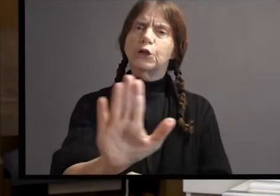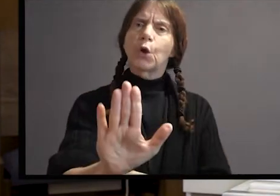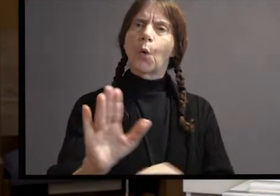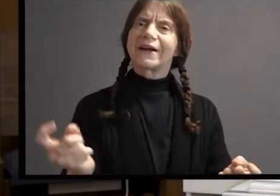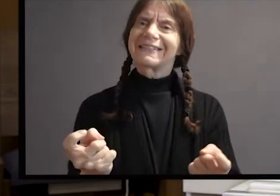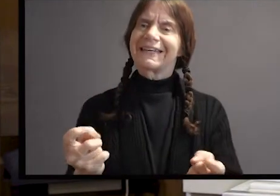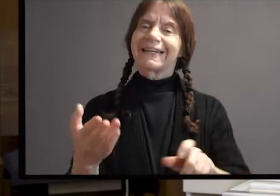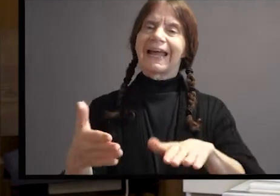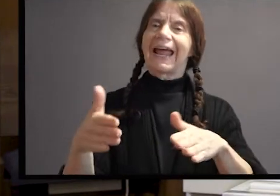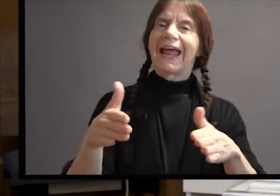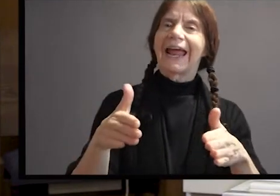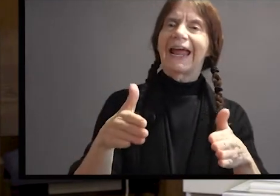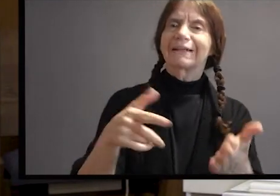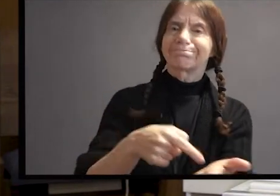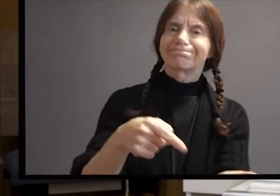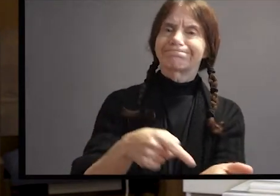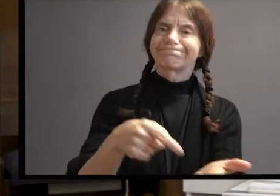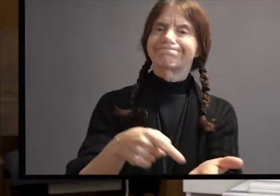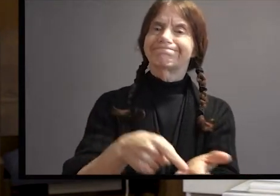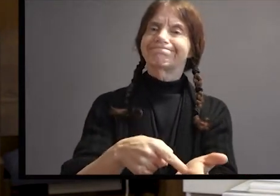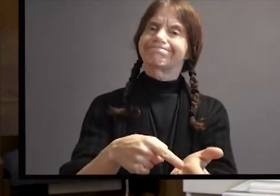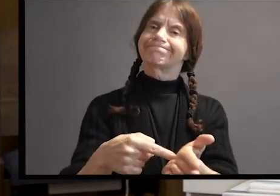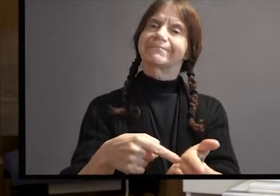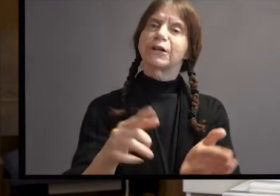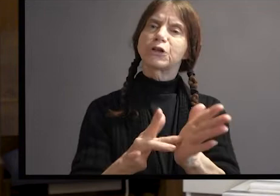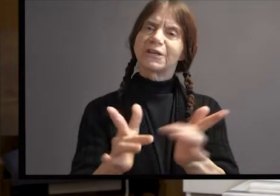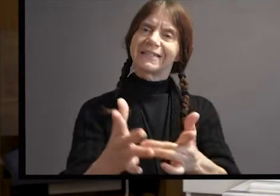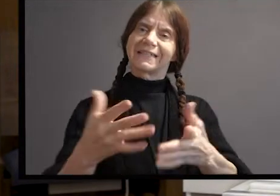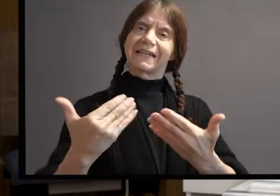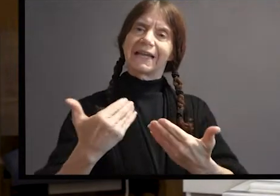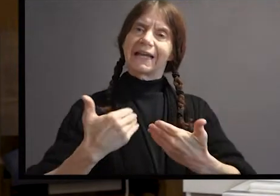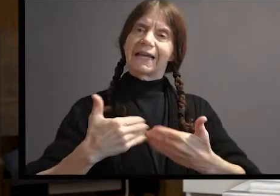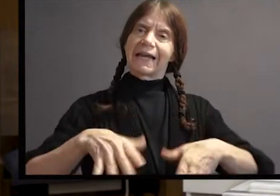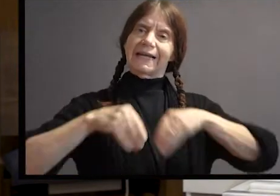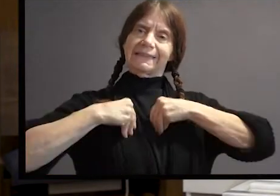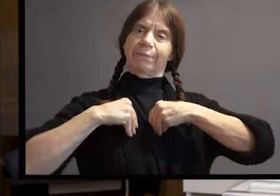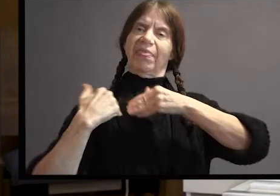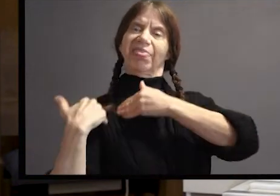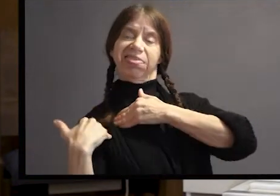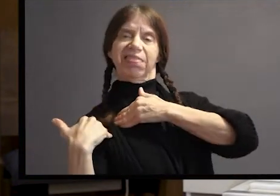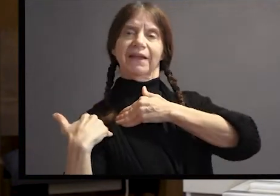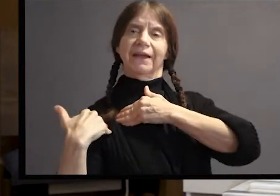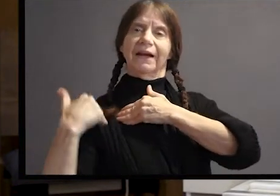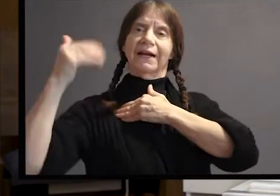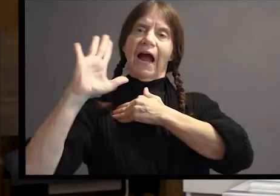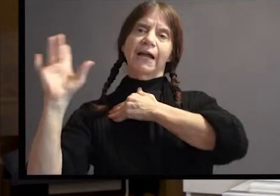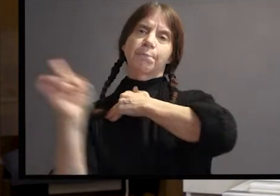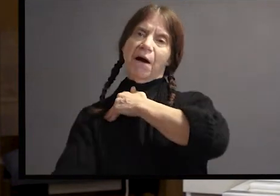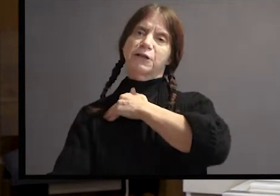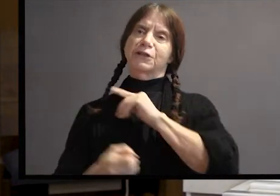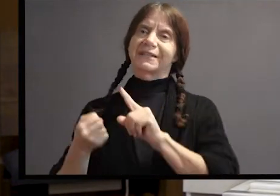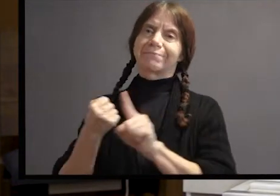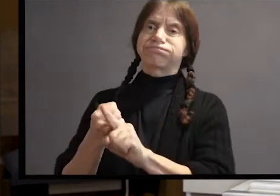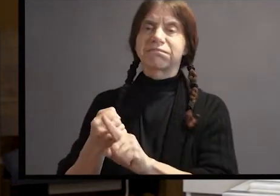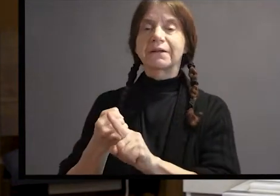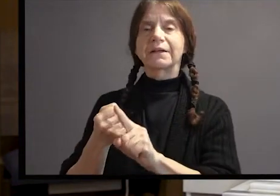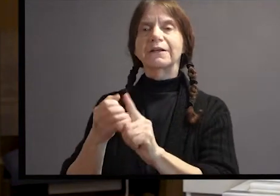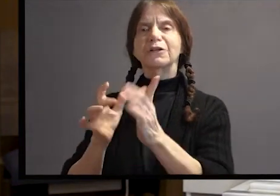and death upon himself, and he withstood the wrath of God in your